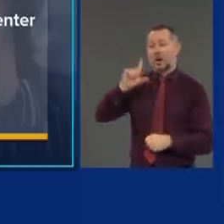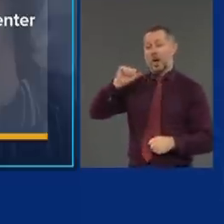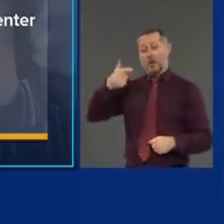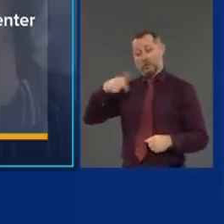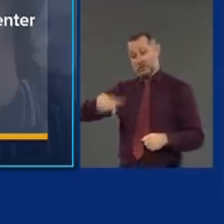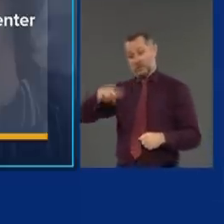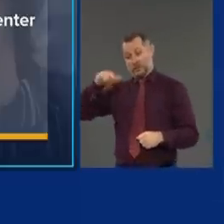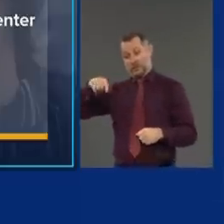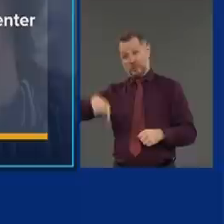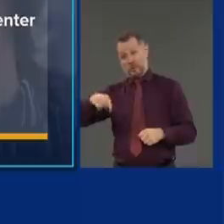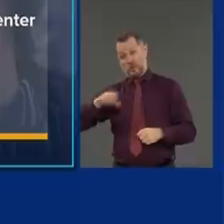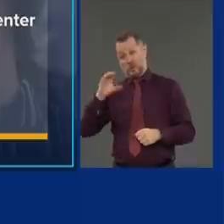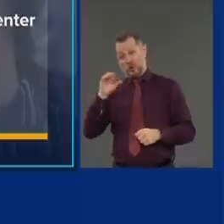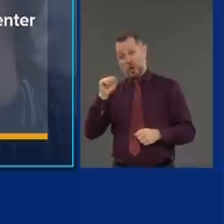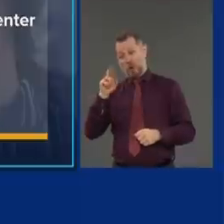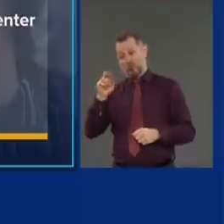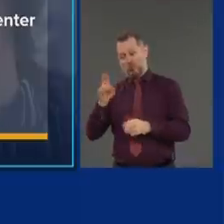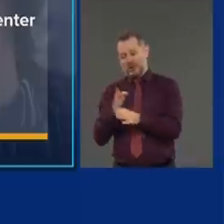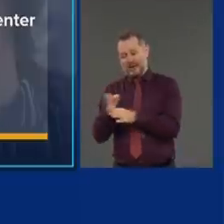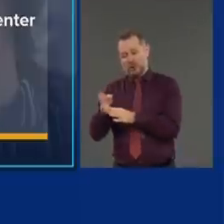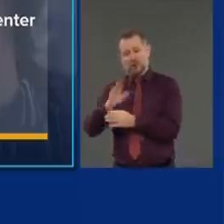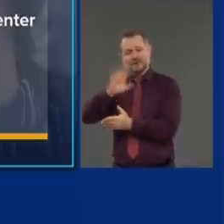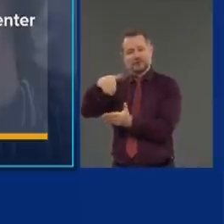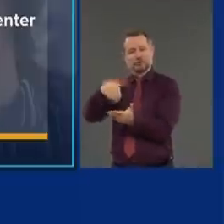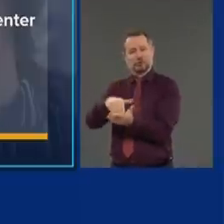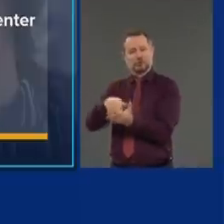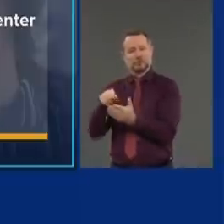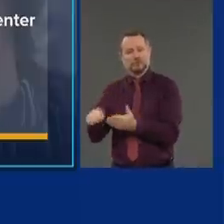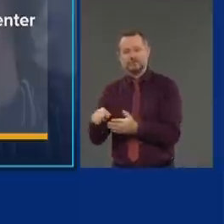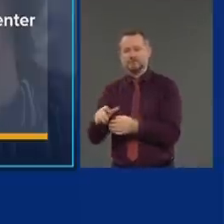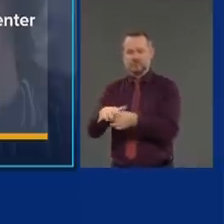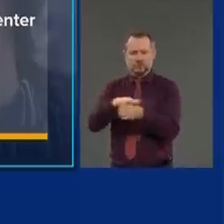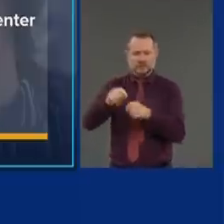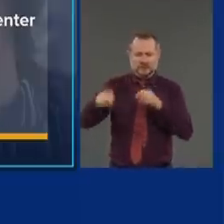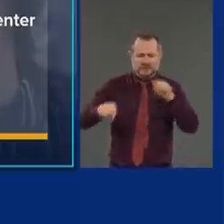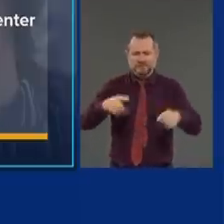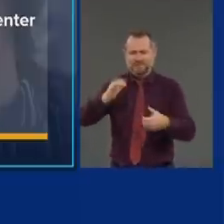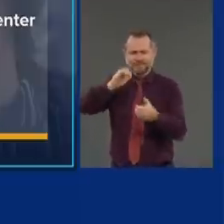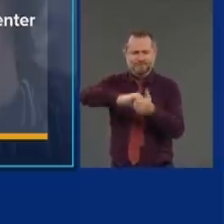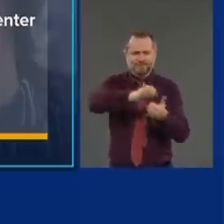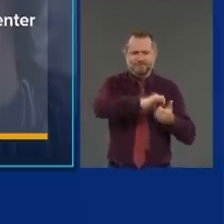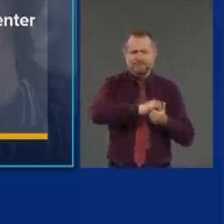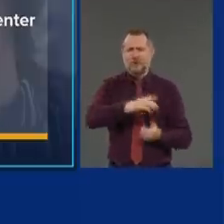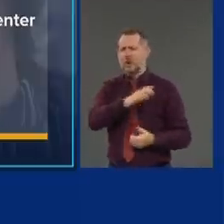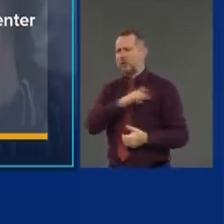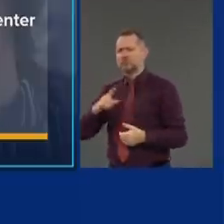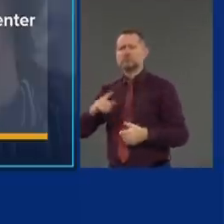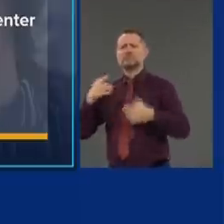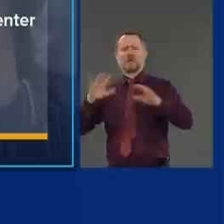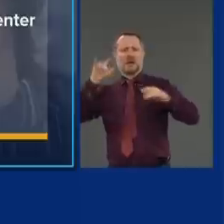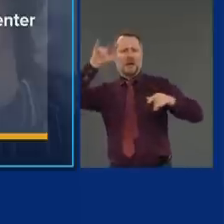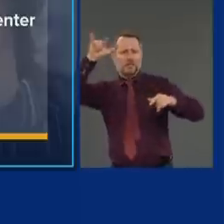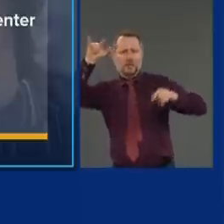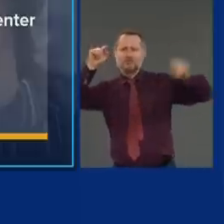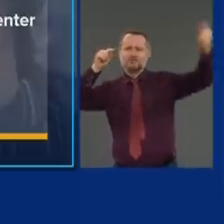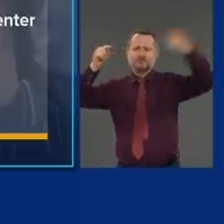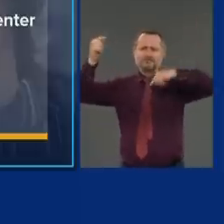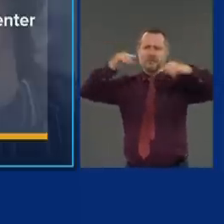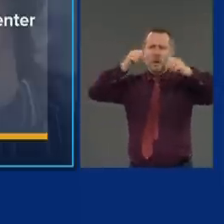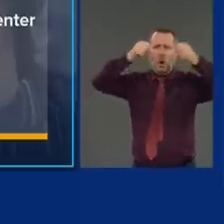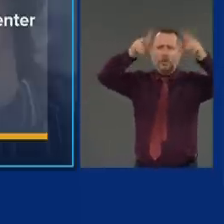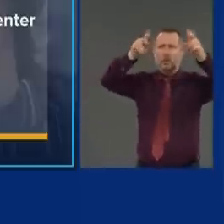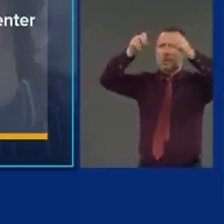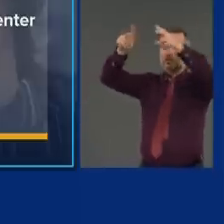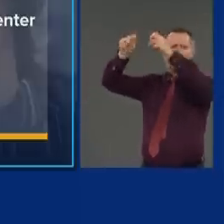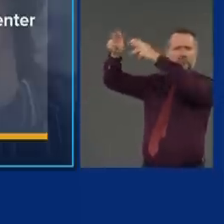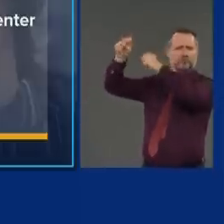2 community-based organizations, as well as the Council on Airport Opportunity, To date, more than half of the new hires for